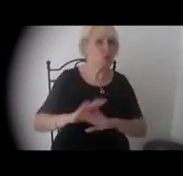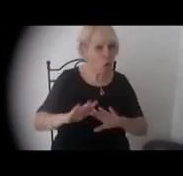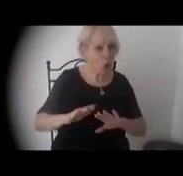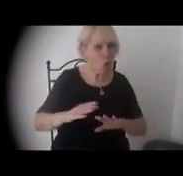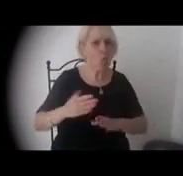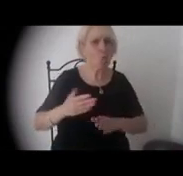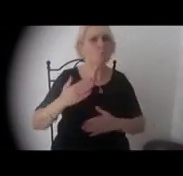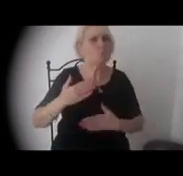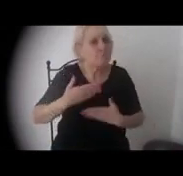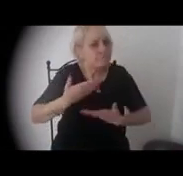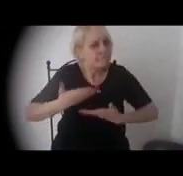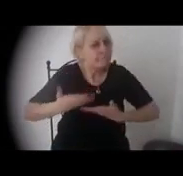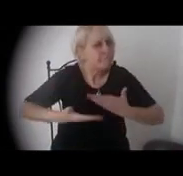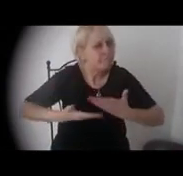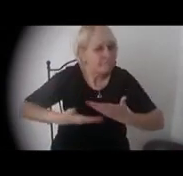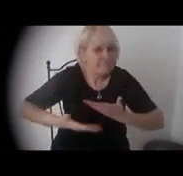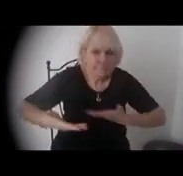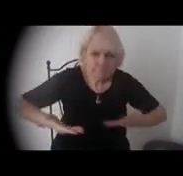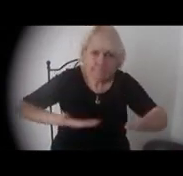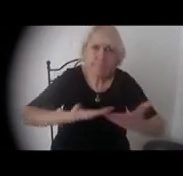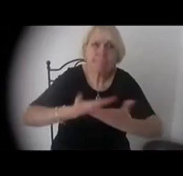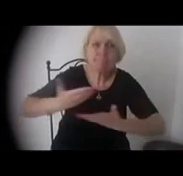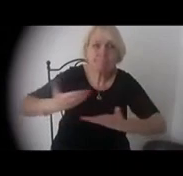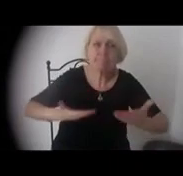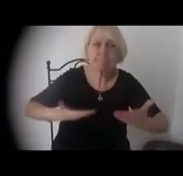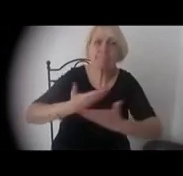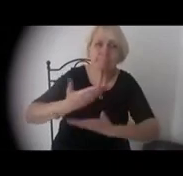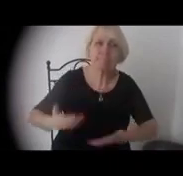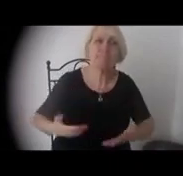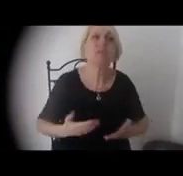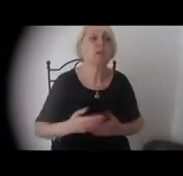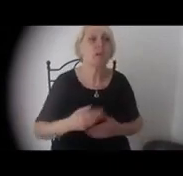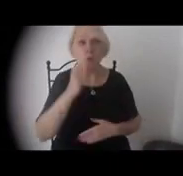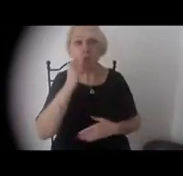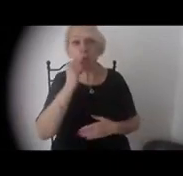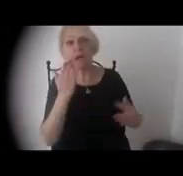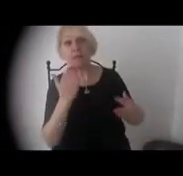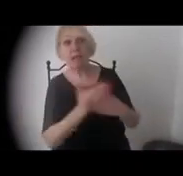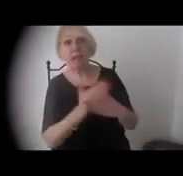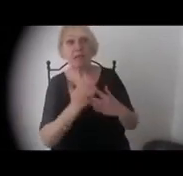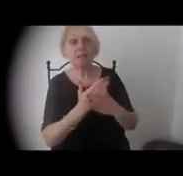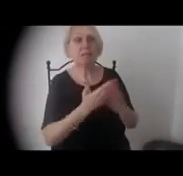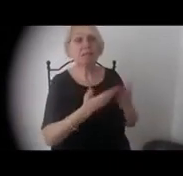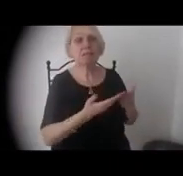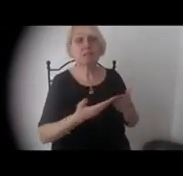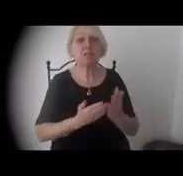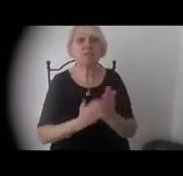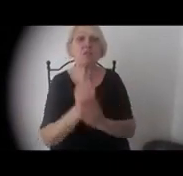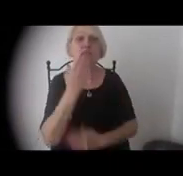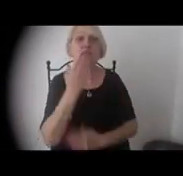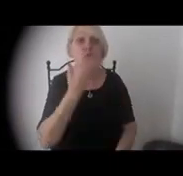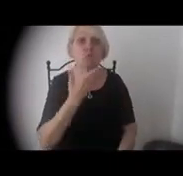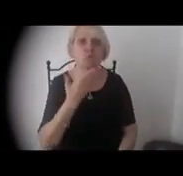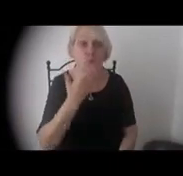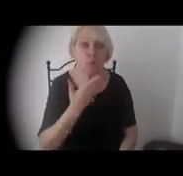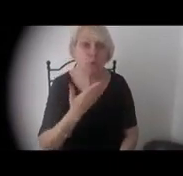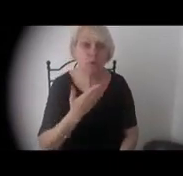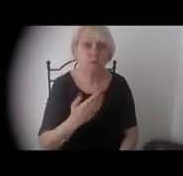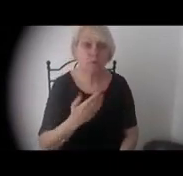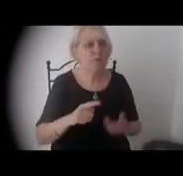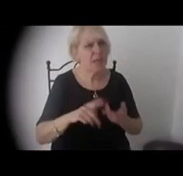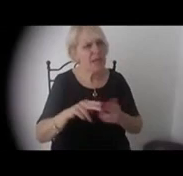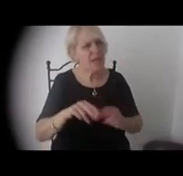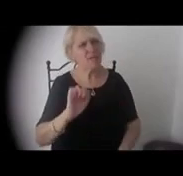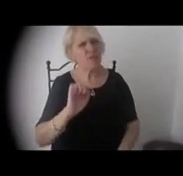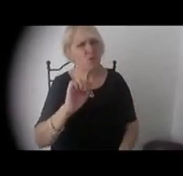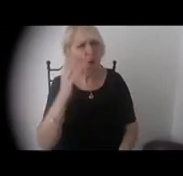listening to those answers. There are access to services via the school. So I think for most parents, if you're concerned about